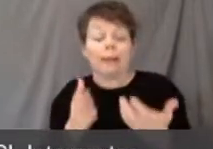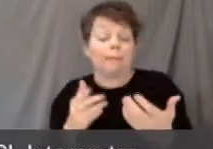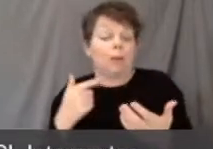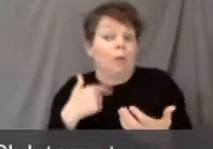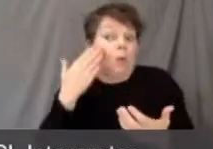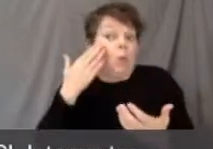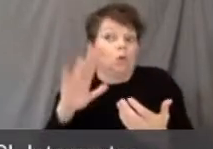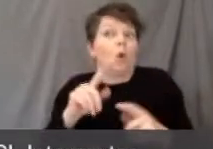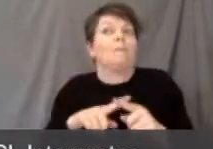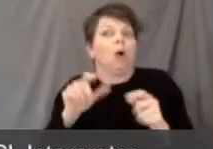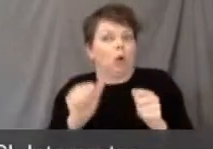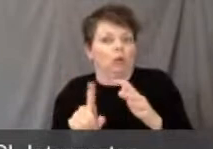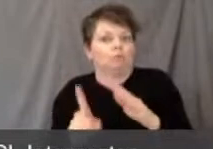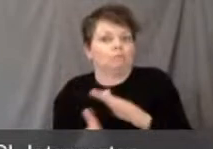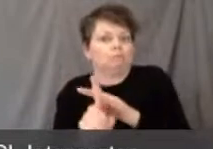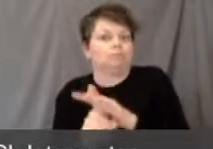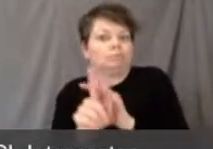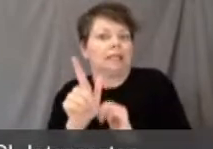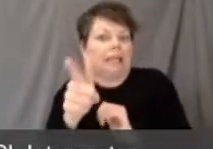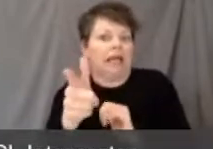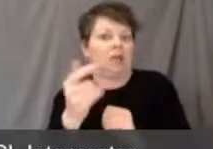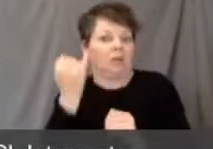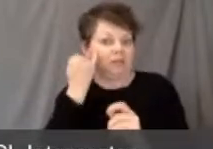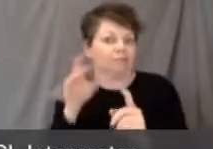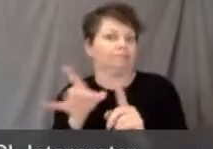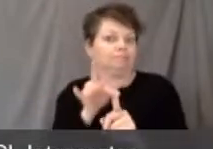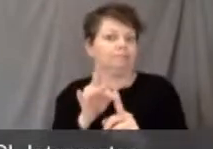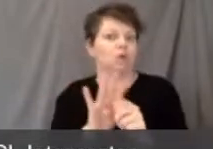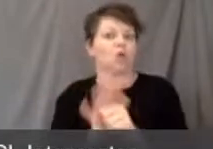about? Next slide, please.